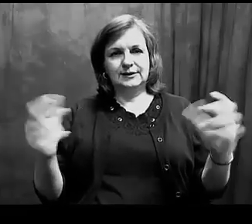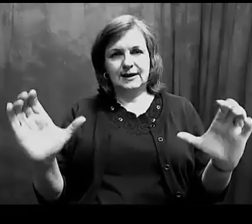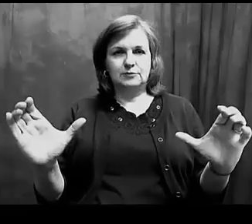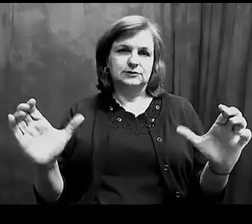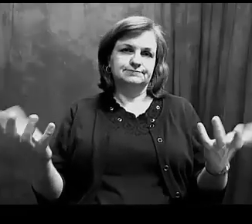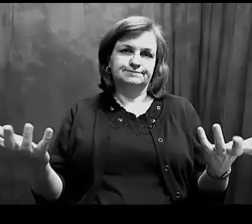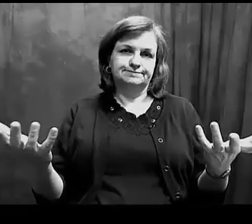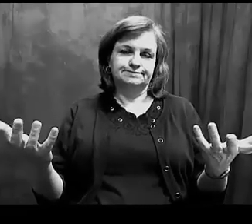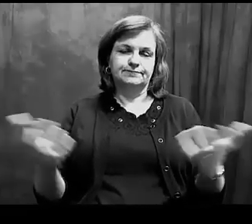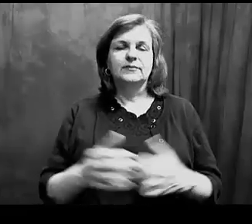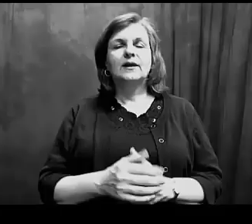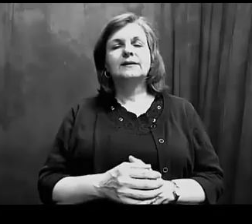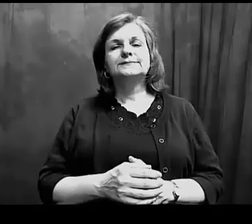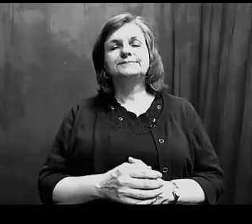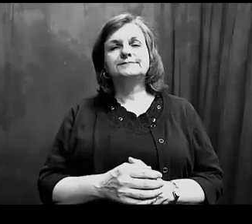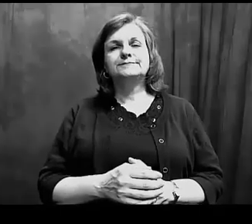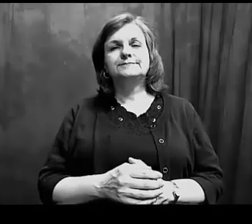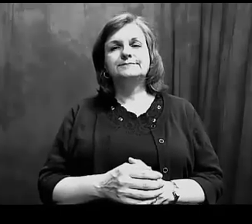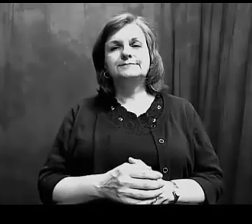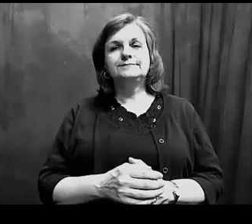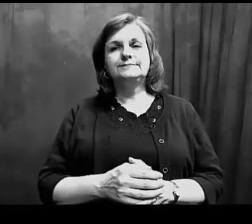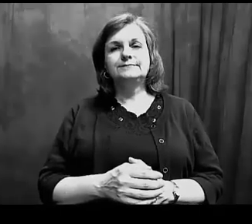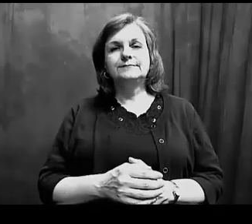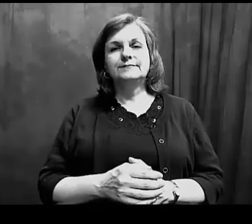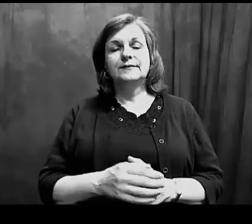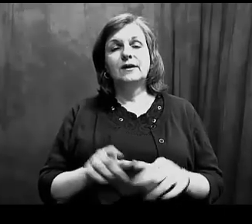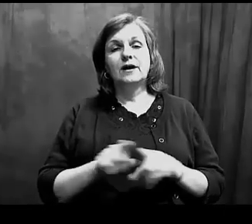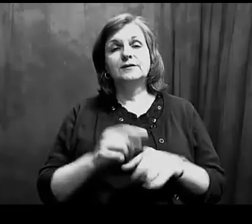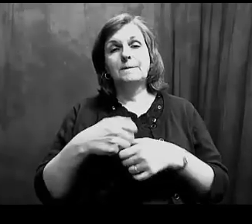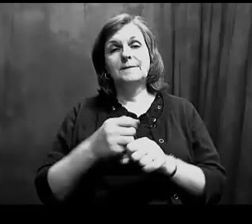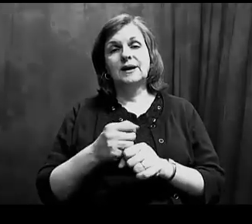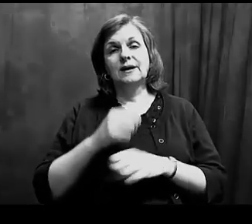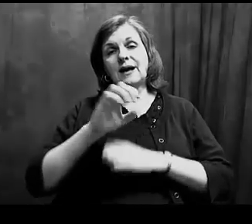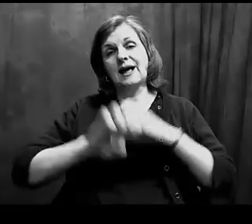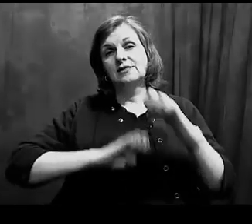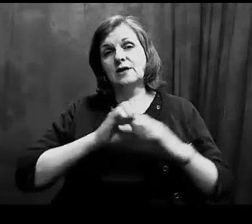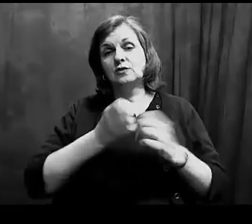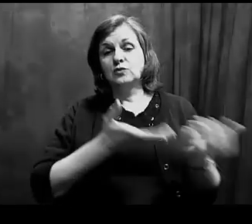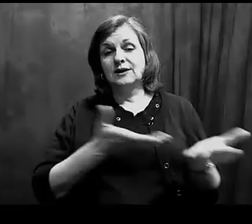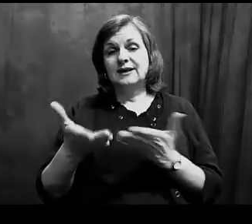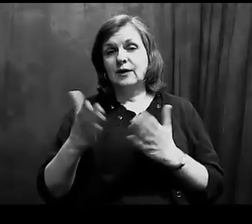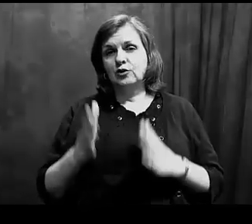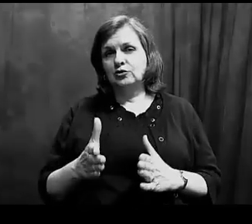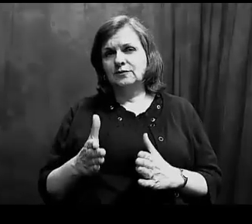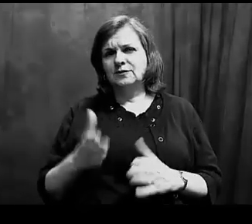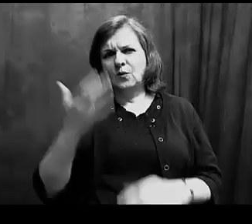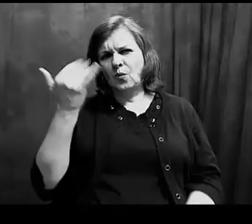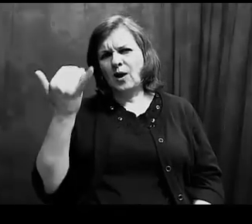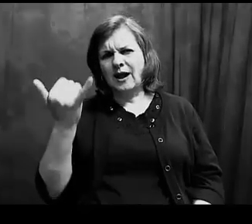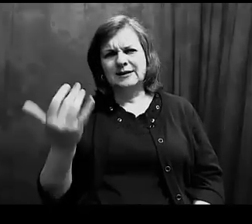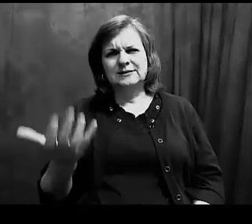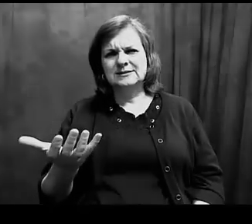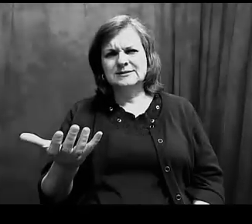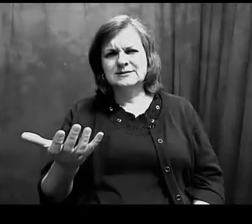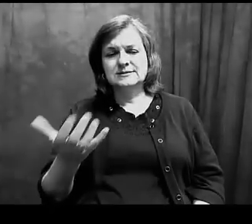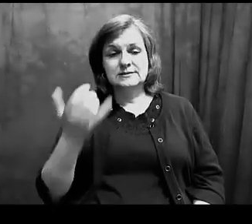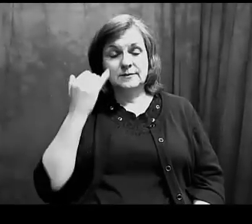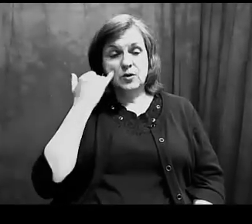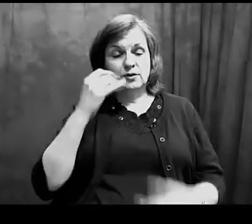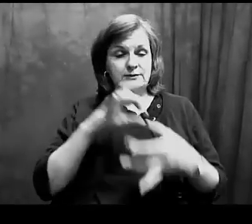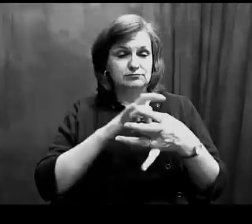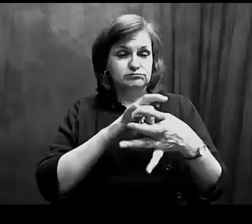has 3. That should be pretty easy for you. We're also going to make some electron carriers. Why?